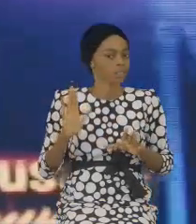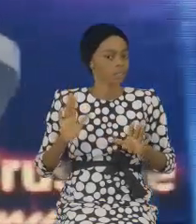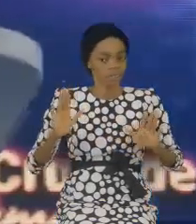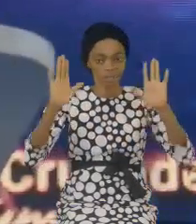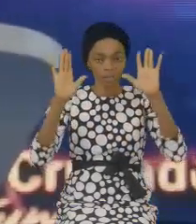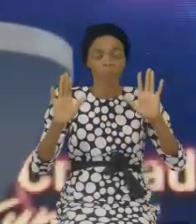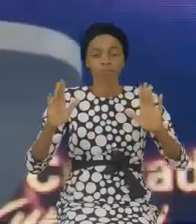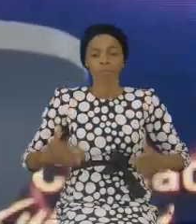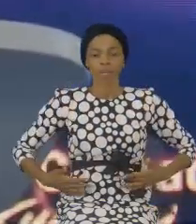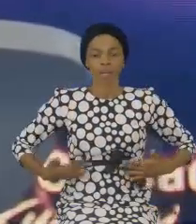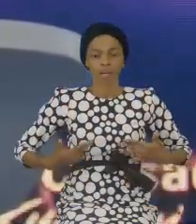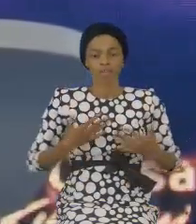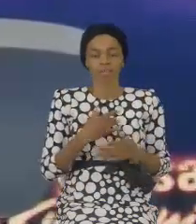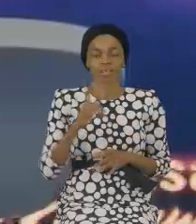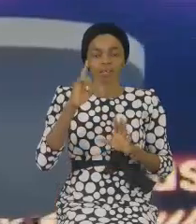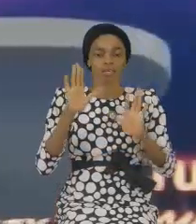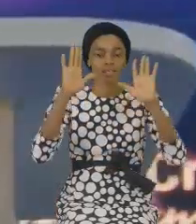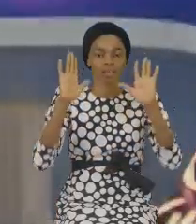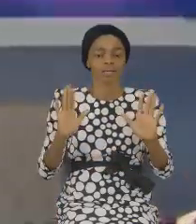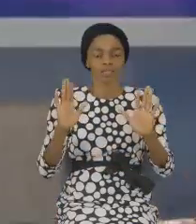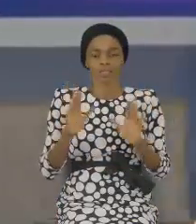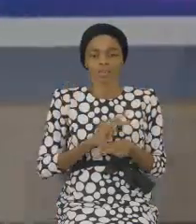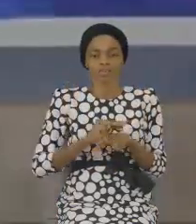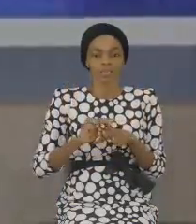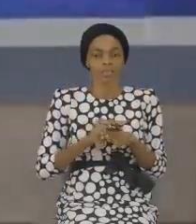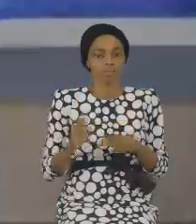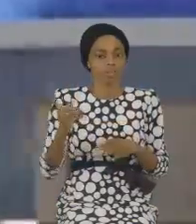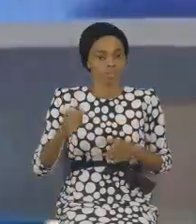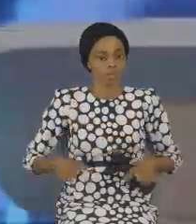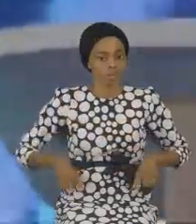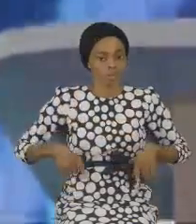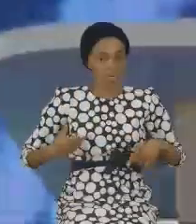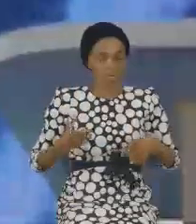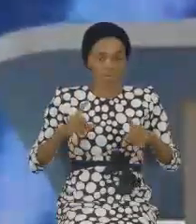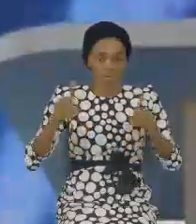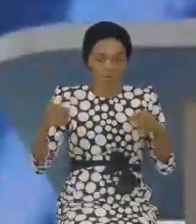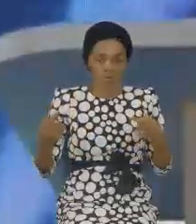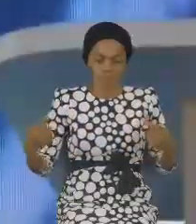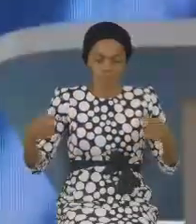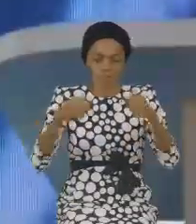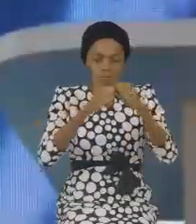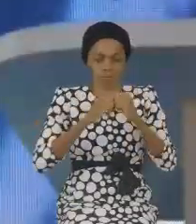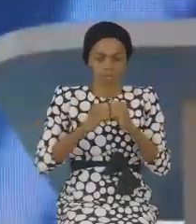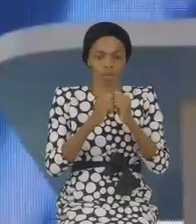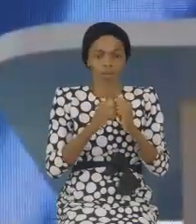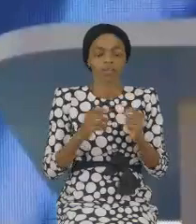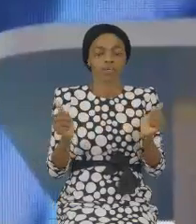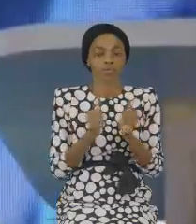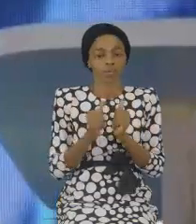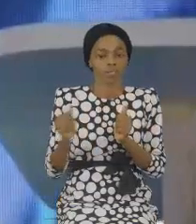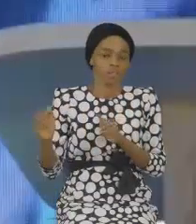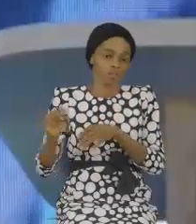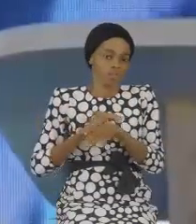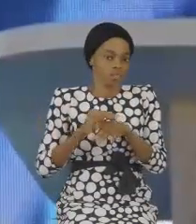an excellent ministry. The life goes along with the ministry. If you don't have